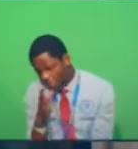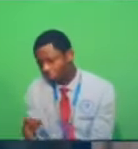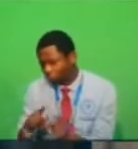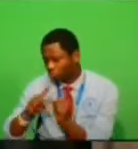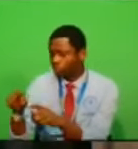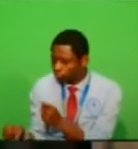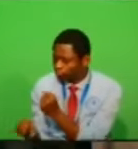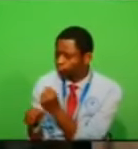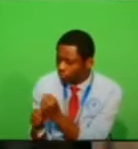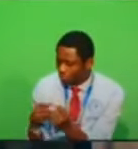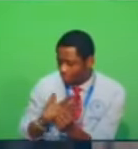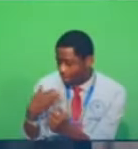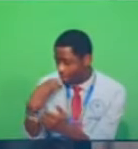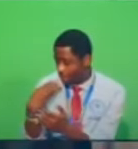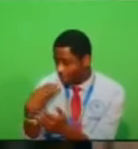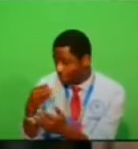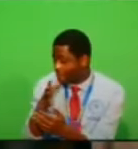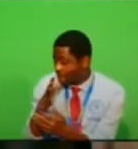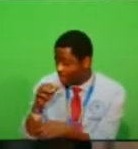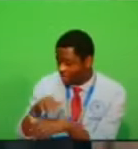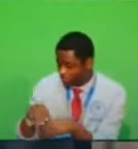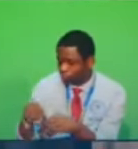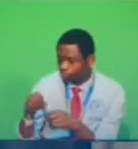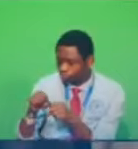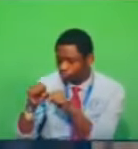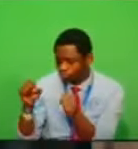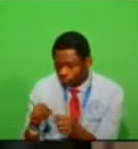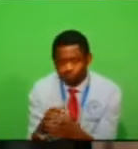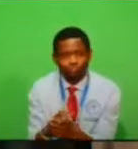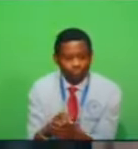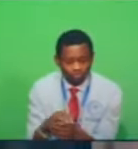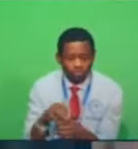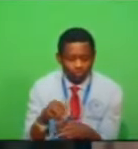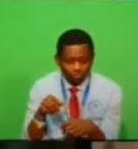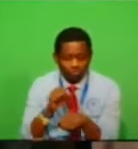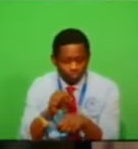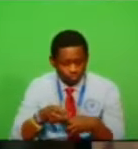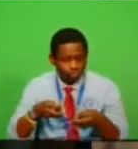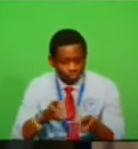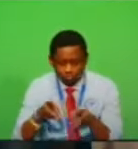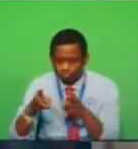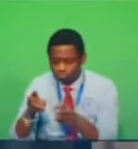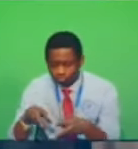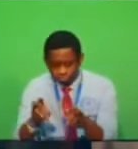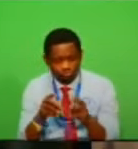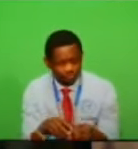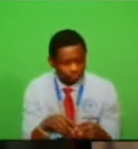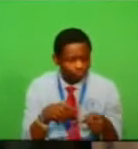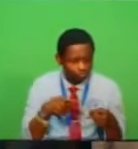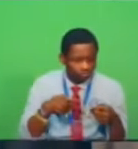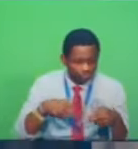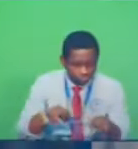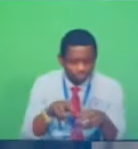and I've tried. I walk on the street, tried every business, selling jewelries, every